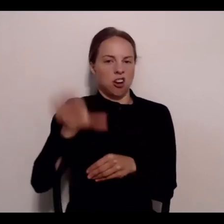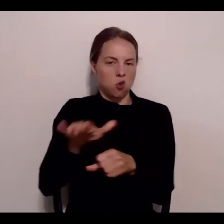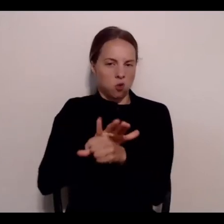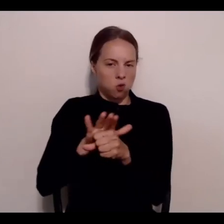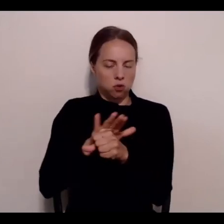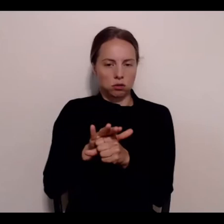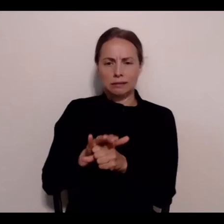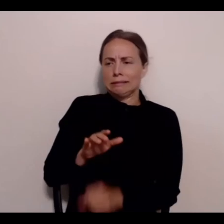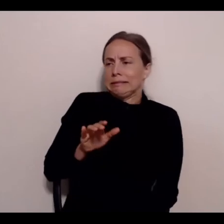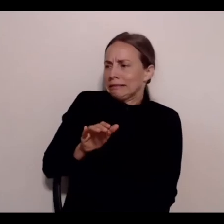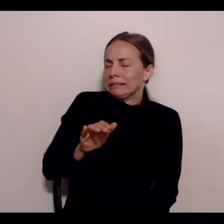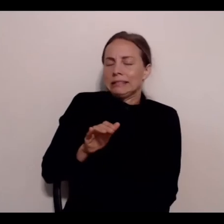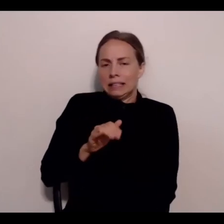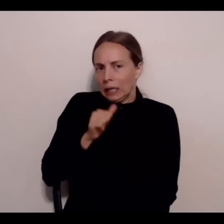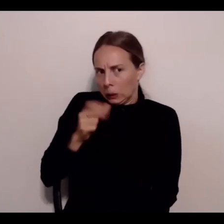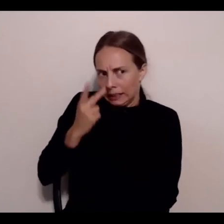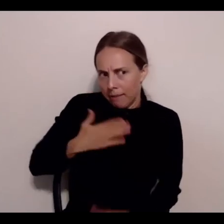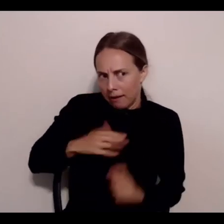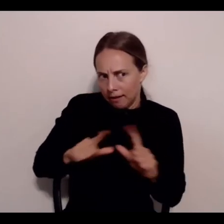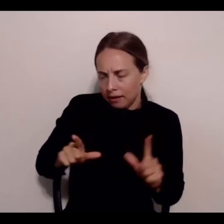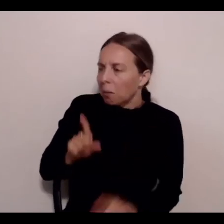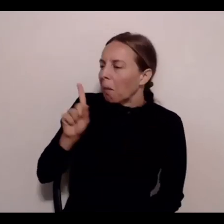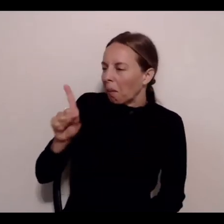just a moment, Mary. We'll pull those Okay, up. perfect.